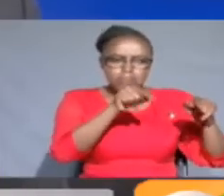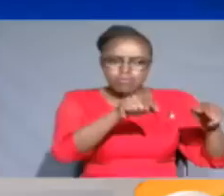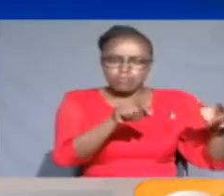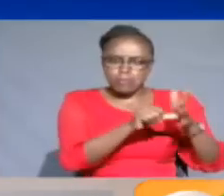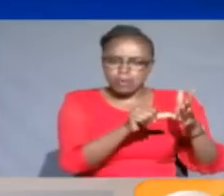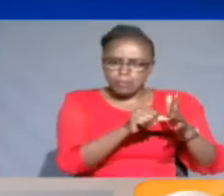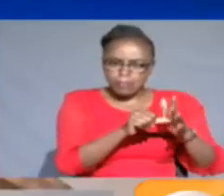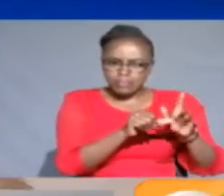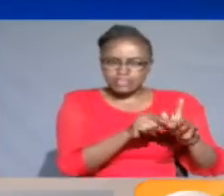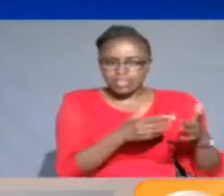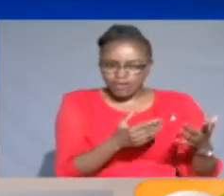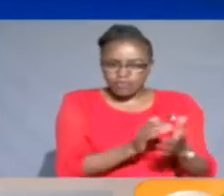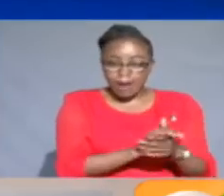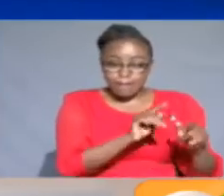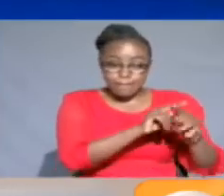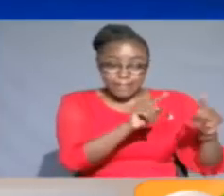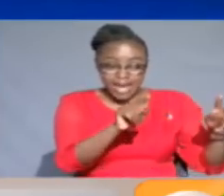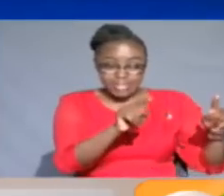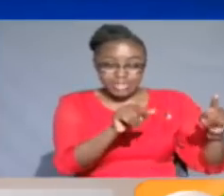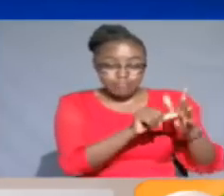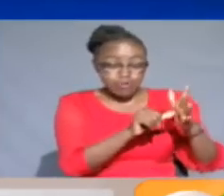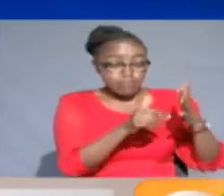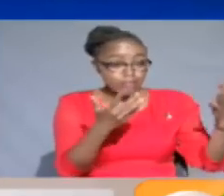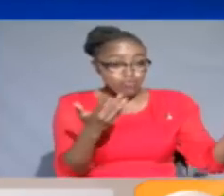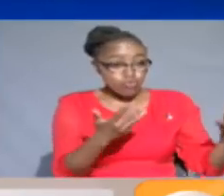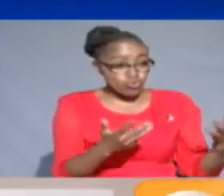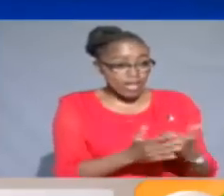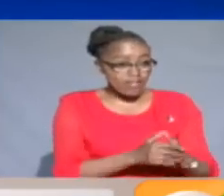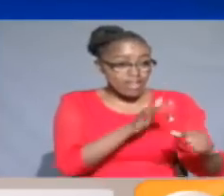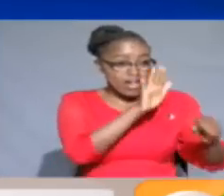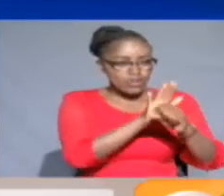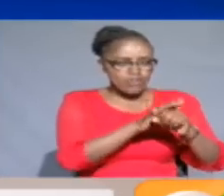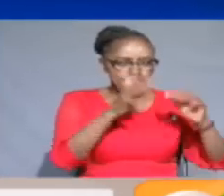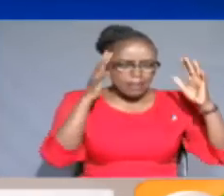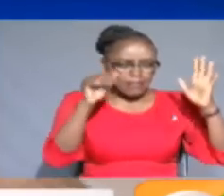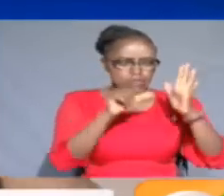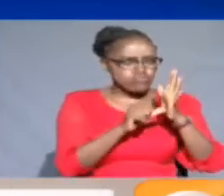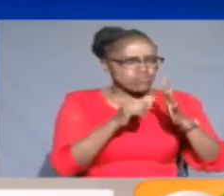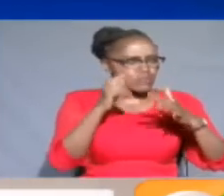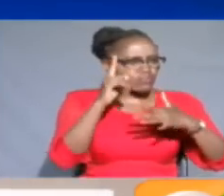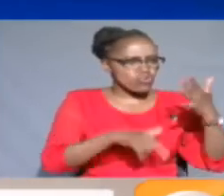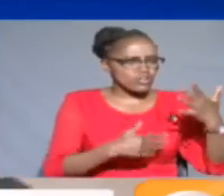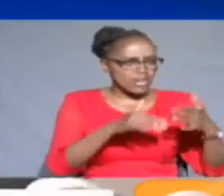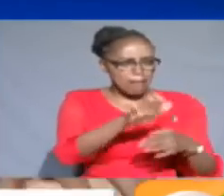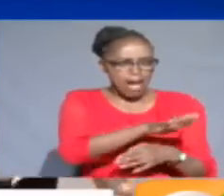of cancer is concerned, but the issue is, where do you think was the biggest problem? Was it in